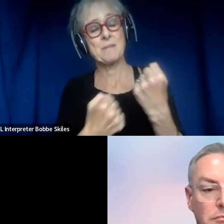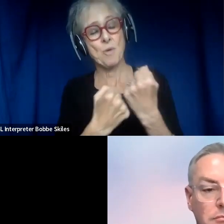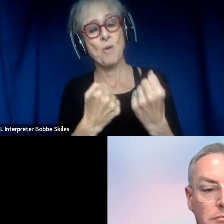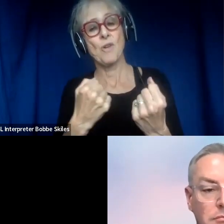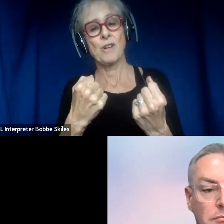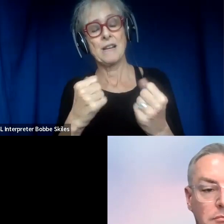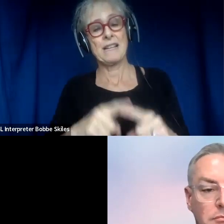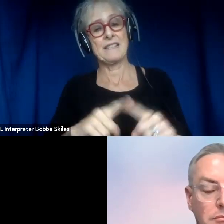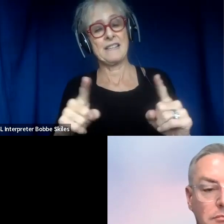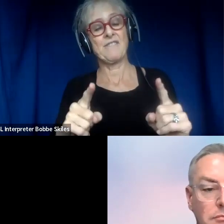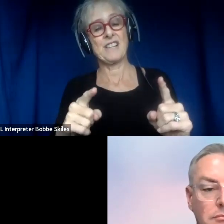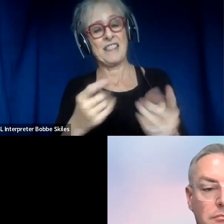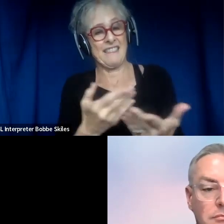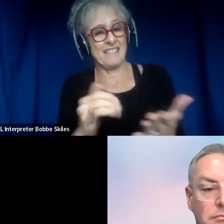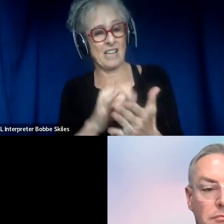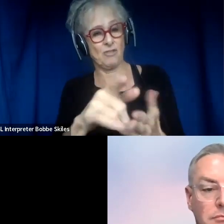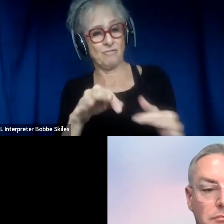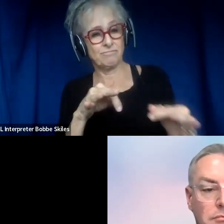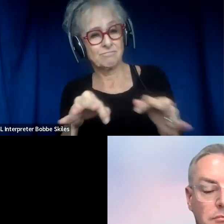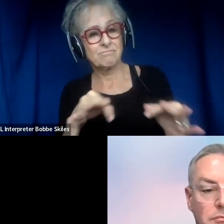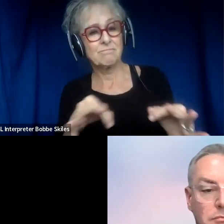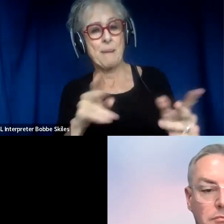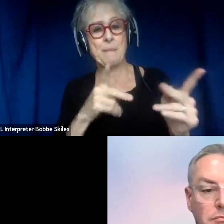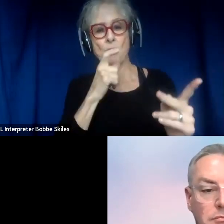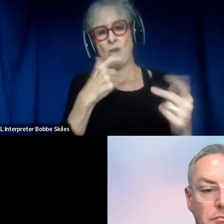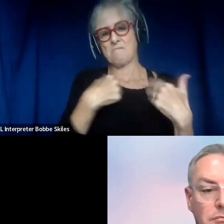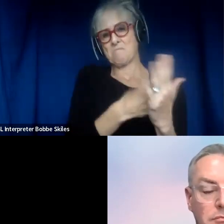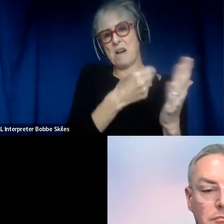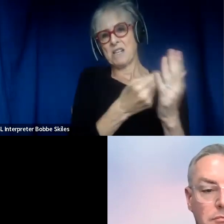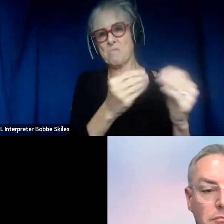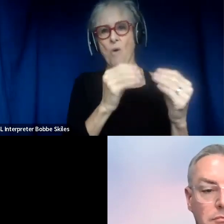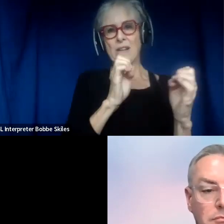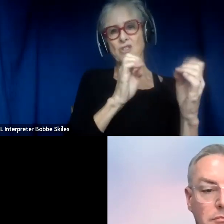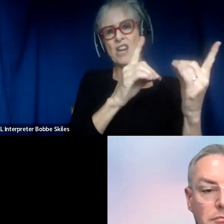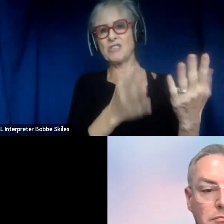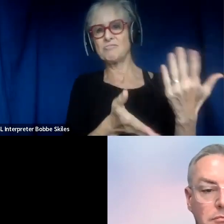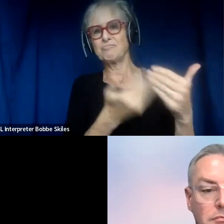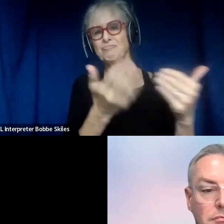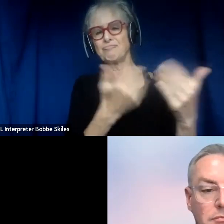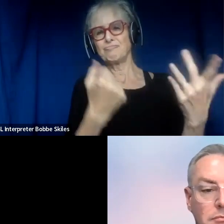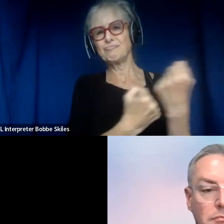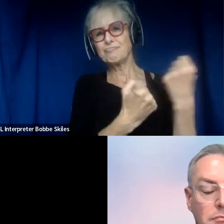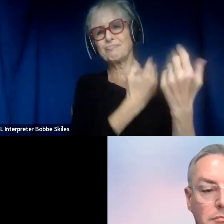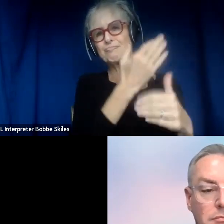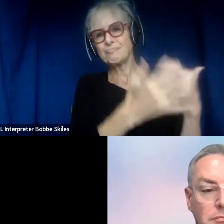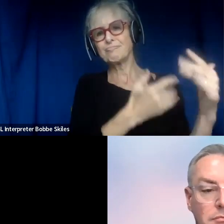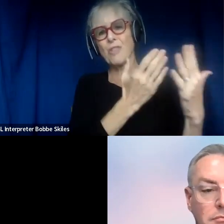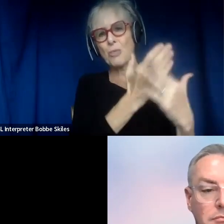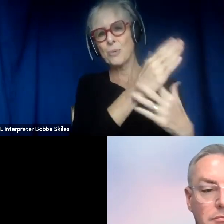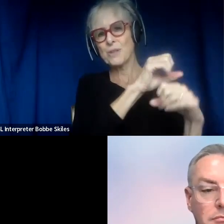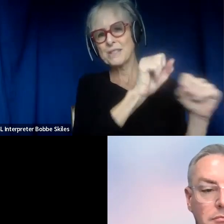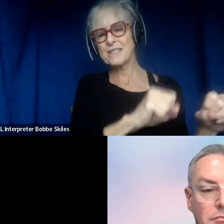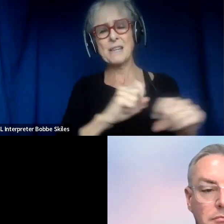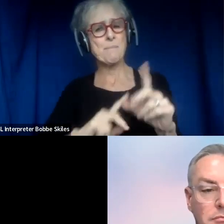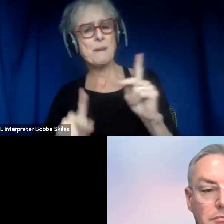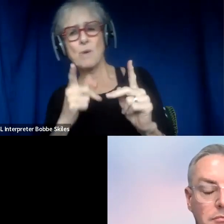the difference you've described from those that are wealthy and higher educated, they can navigate the system, and those that don't have